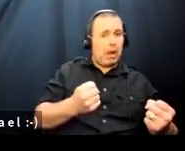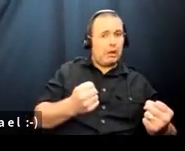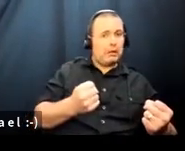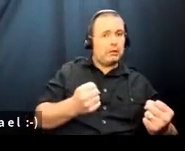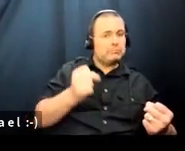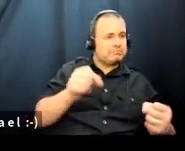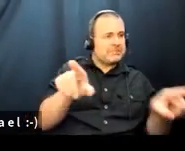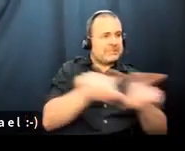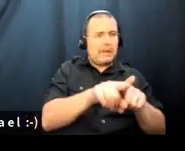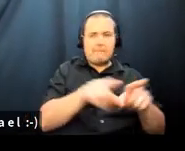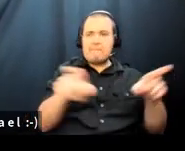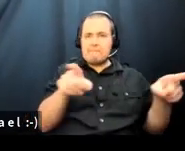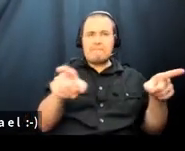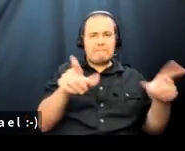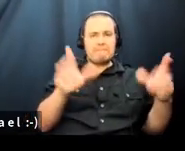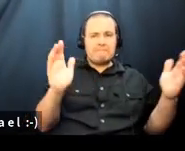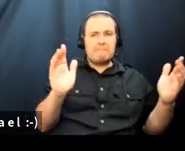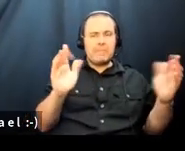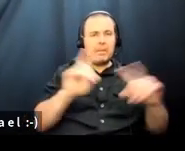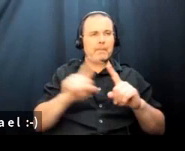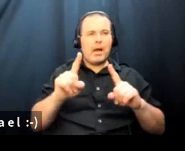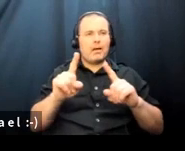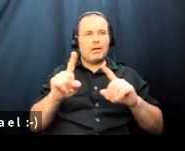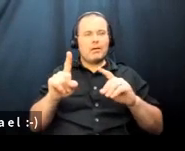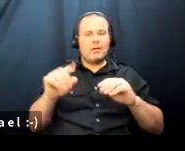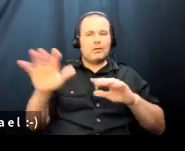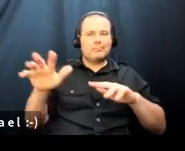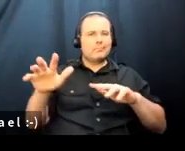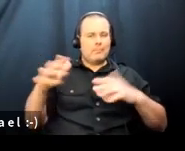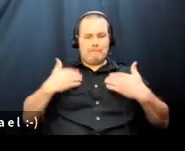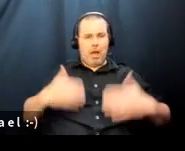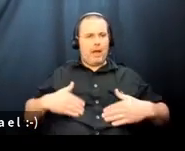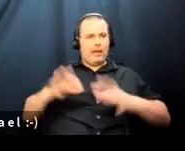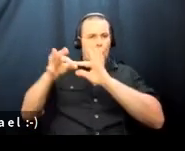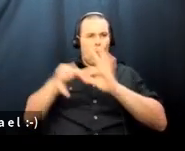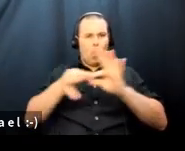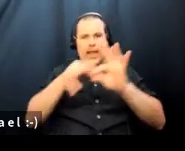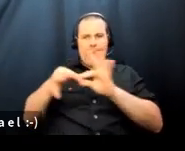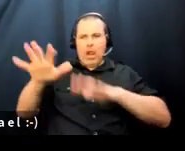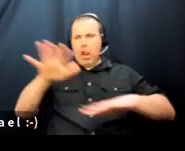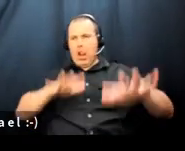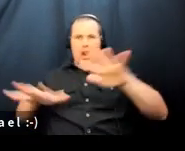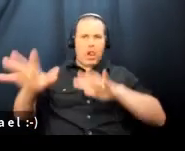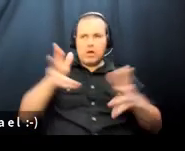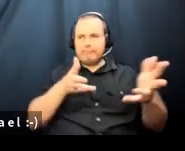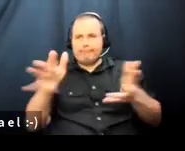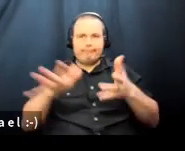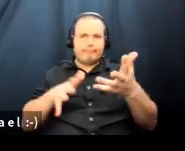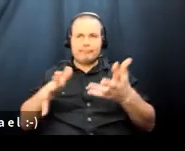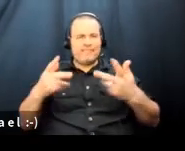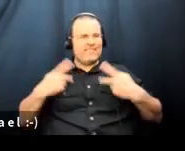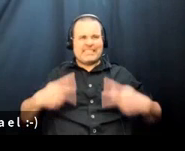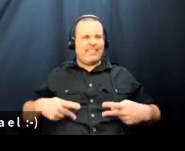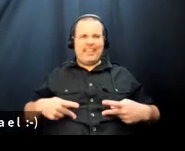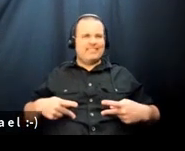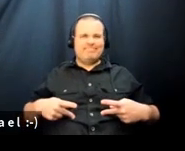coordinated, they aren't able to control their bodies in the same way. They can't do things physically that